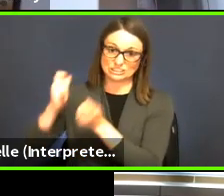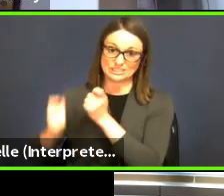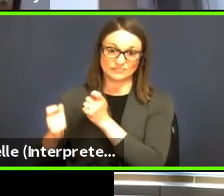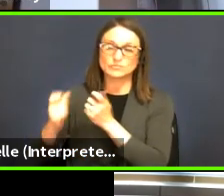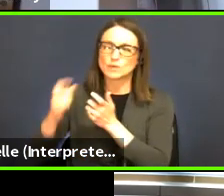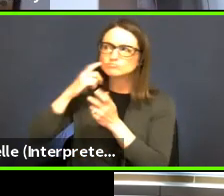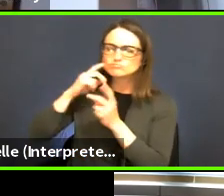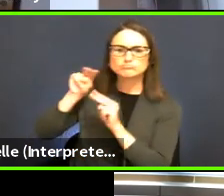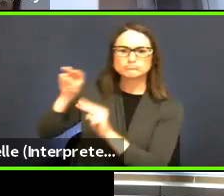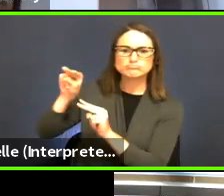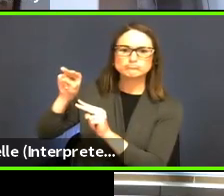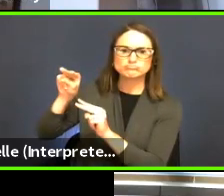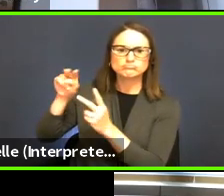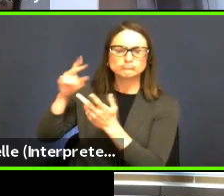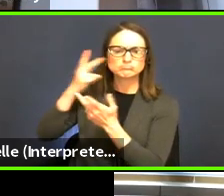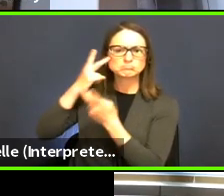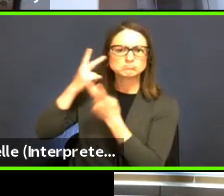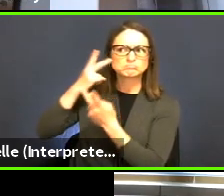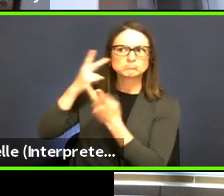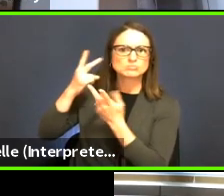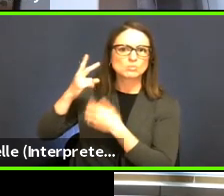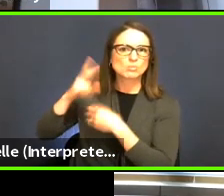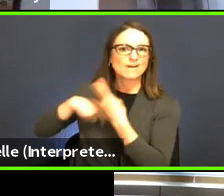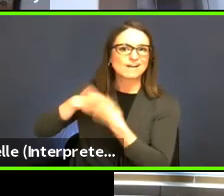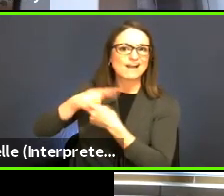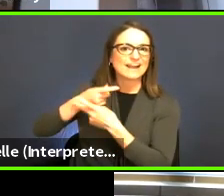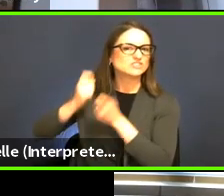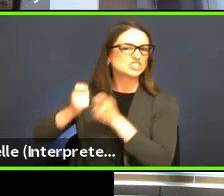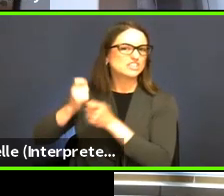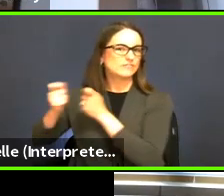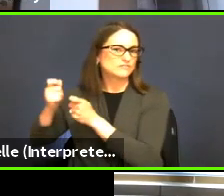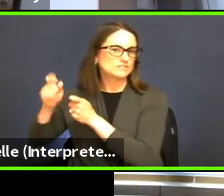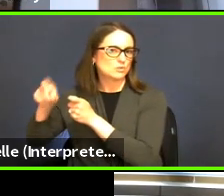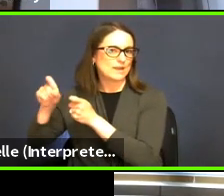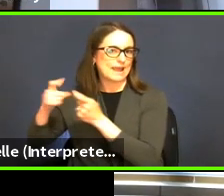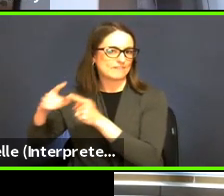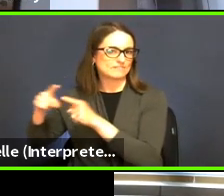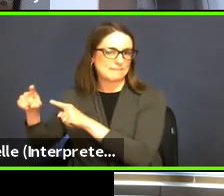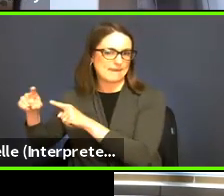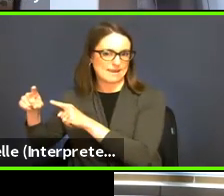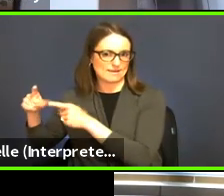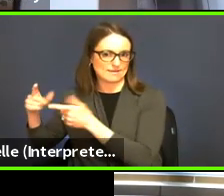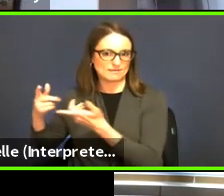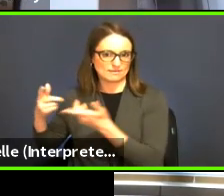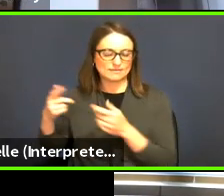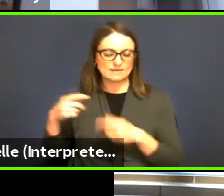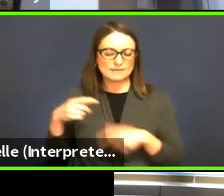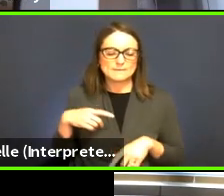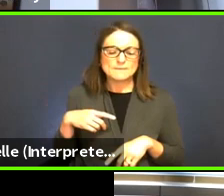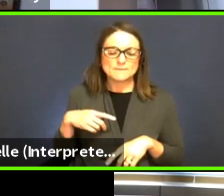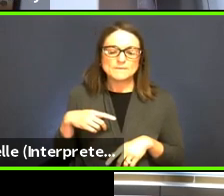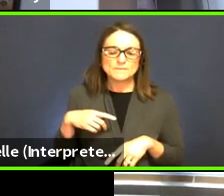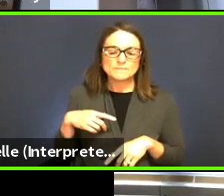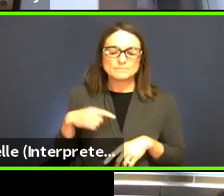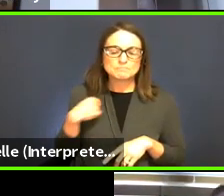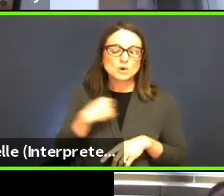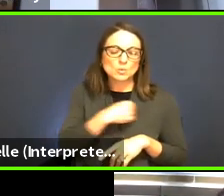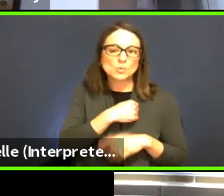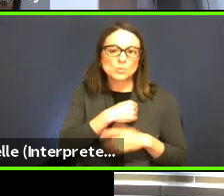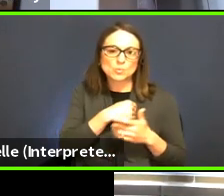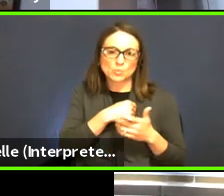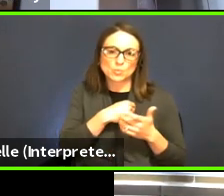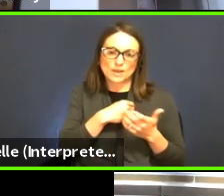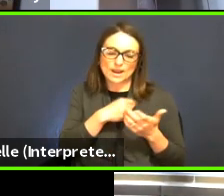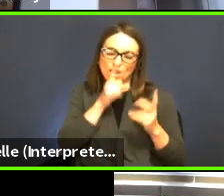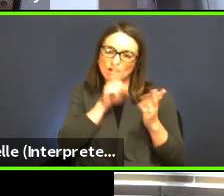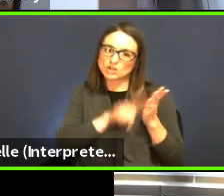to determine, what shifts we might have to make. So agree, Dick, that we are looking very closely at all